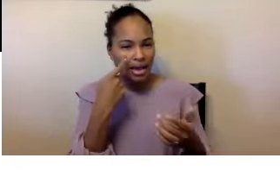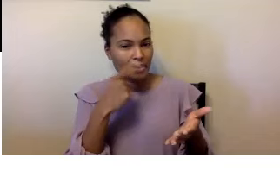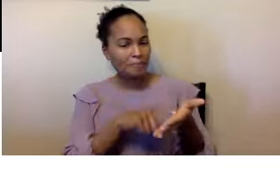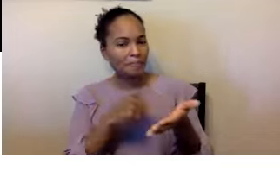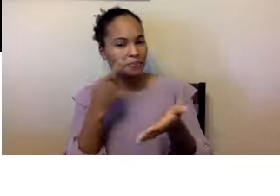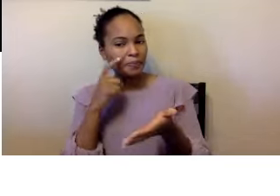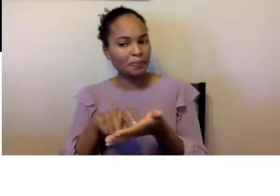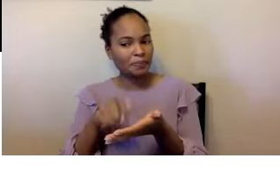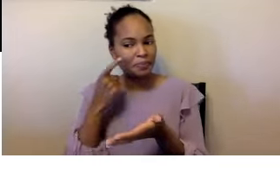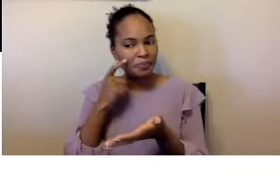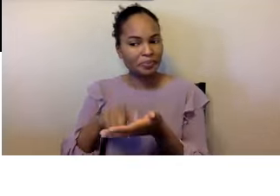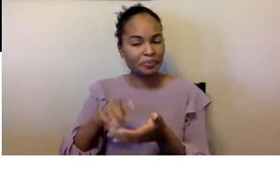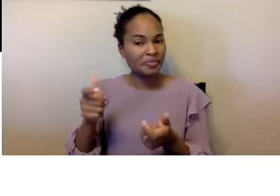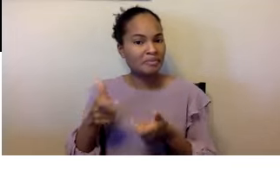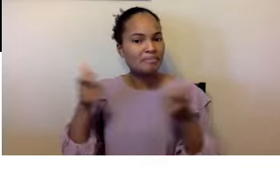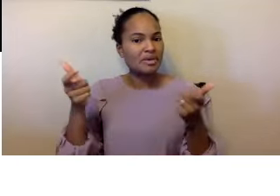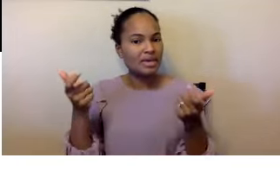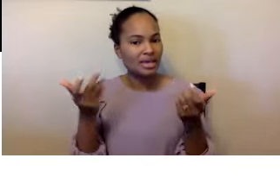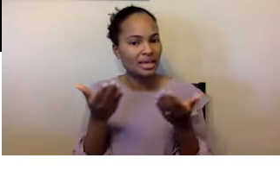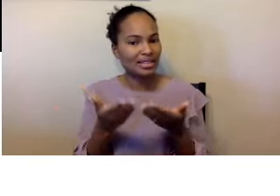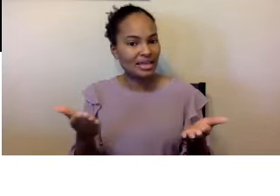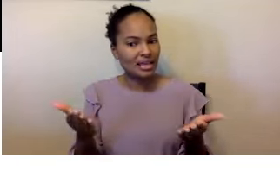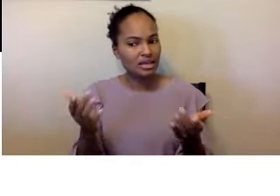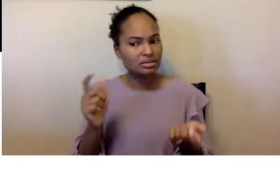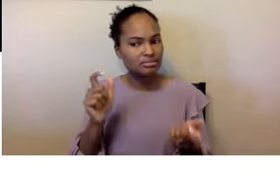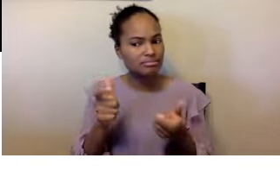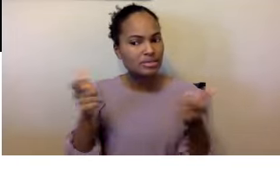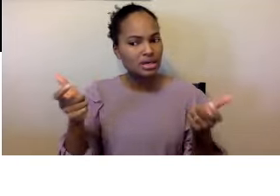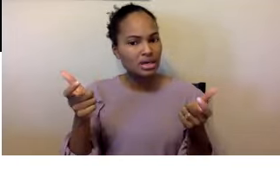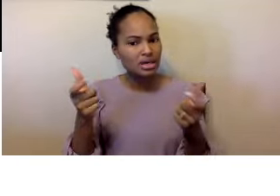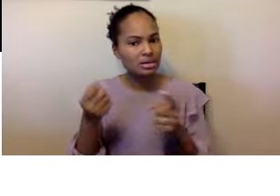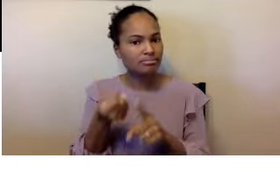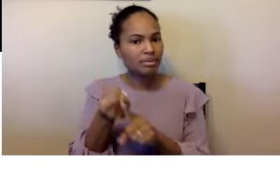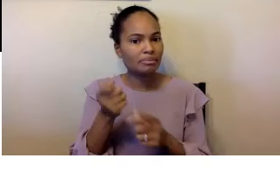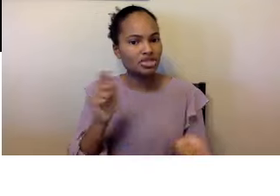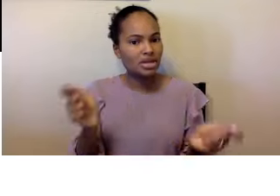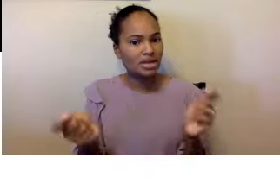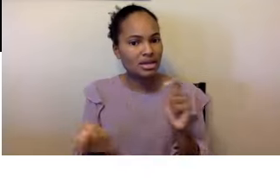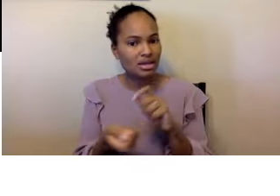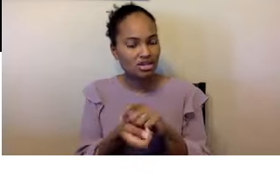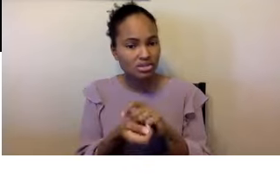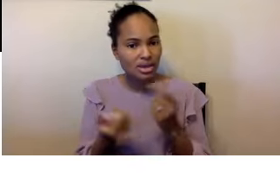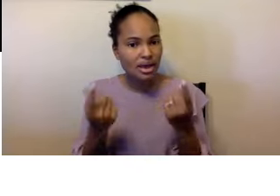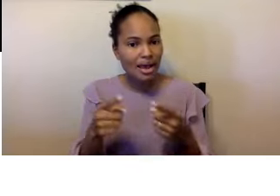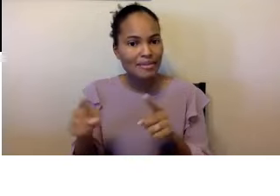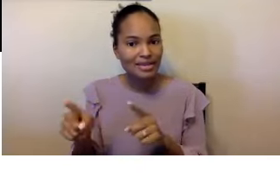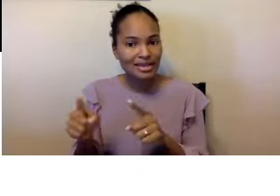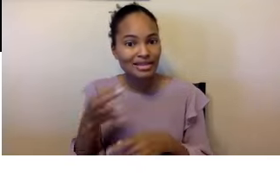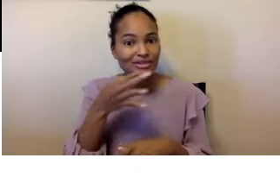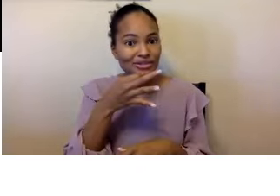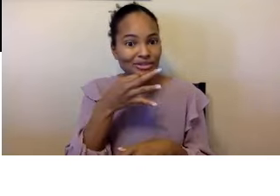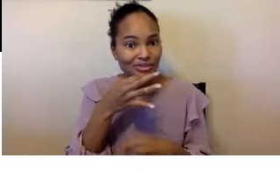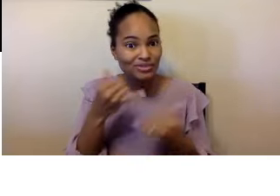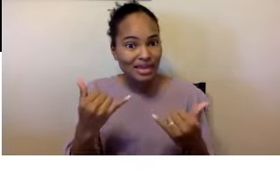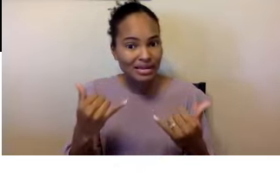of big things, a lot of big changes coming about in real time, and it's very